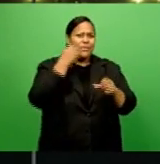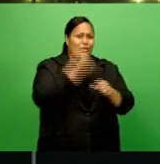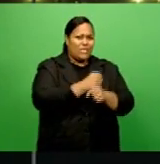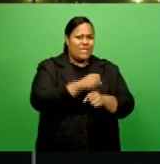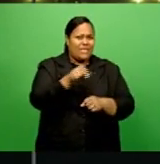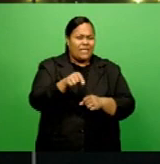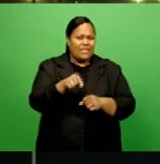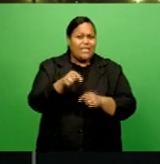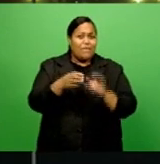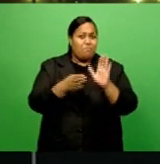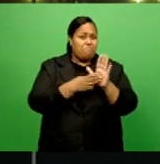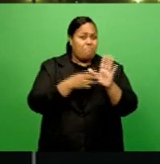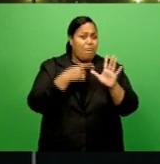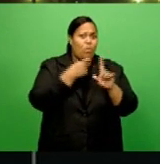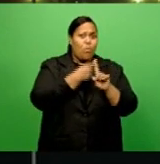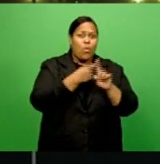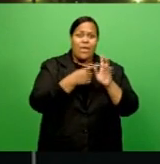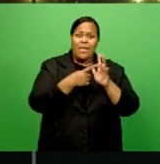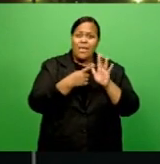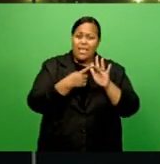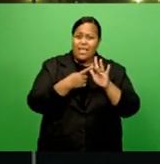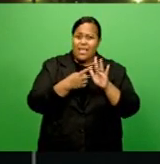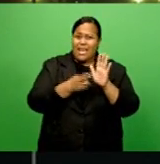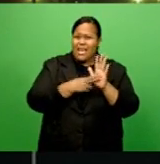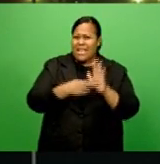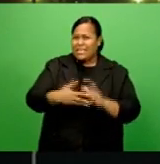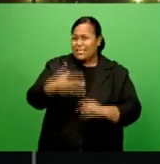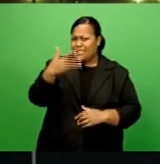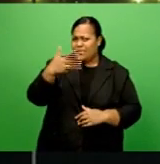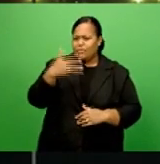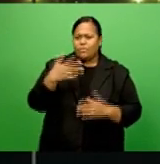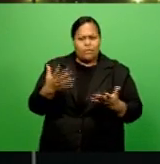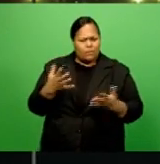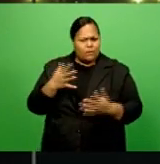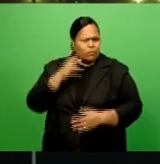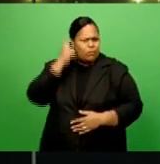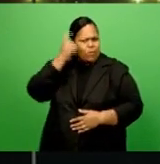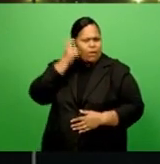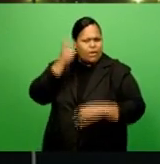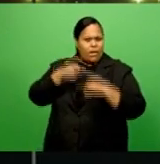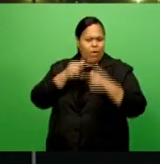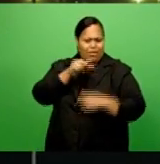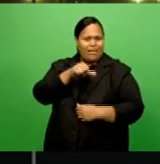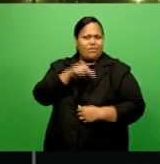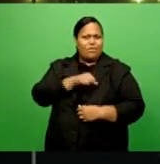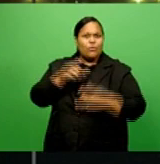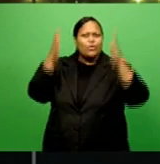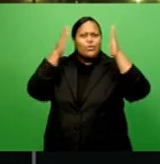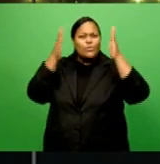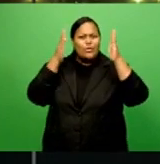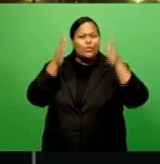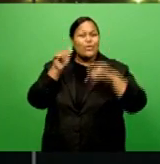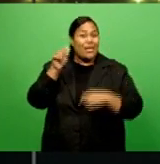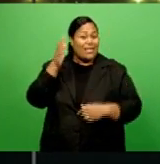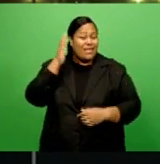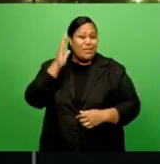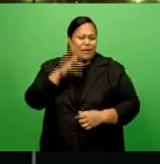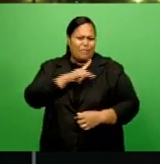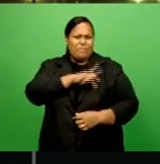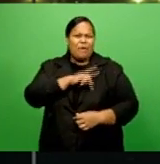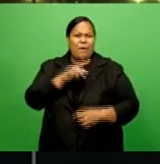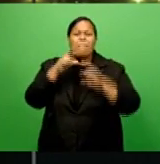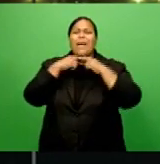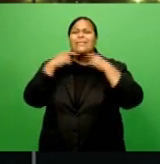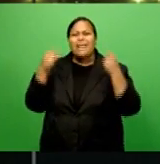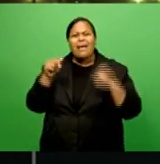their concerns regarding the attitude of their church pastor. The church has around 60 members who are